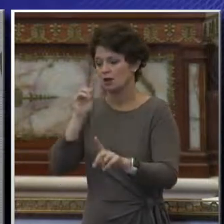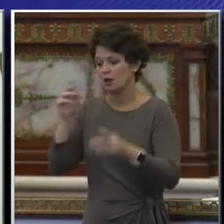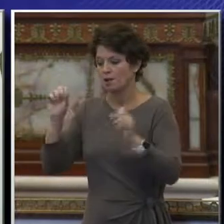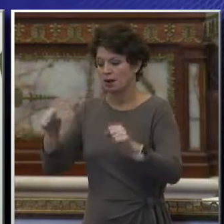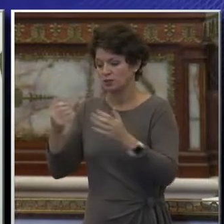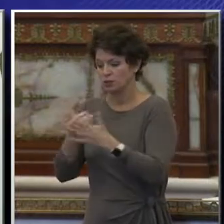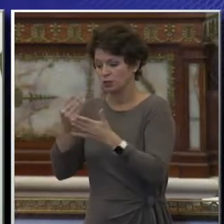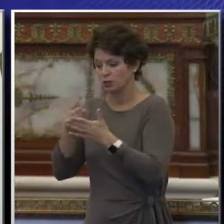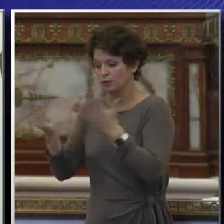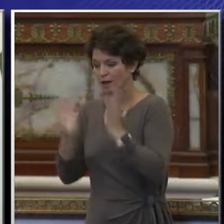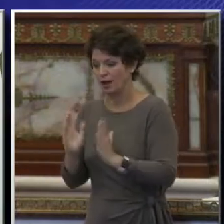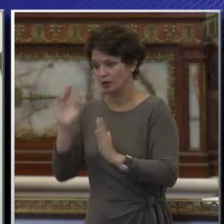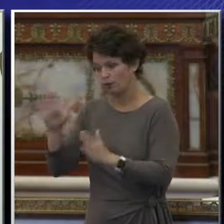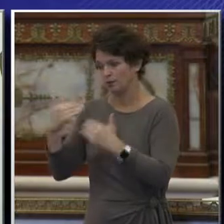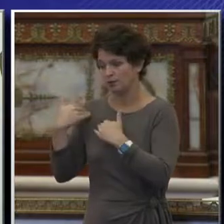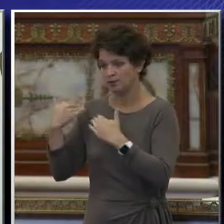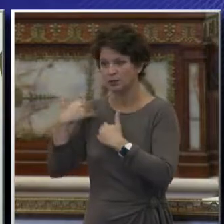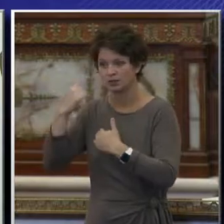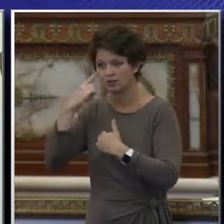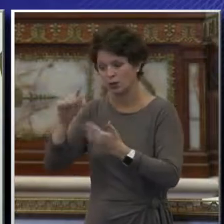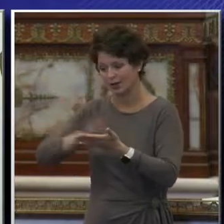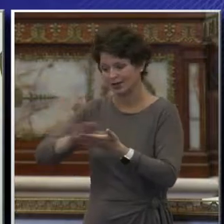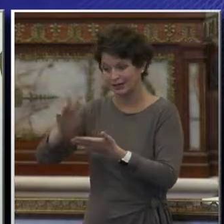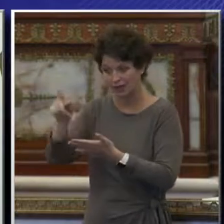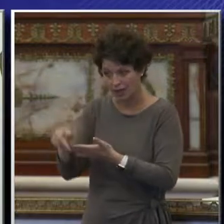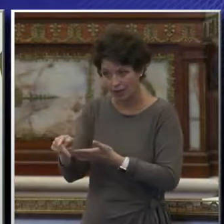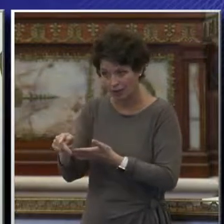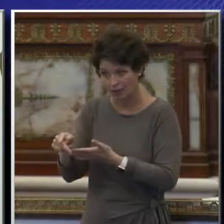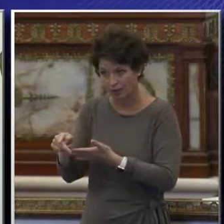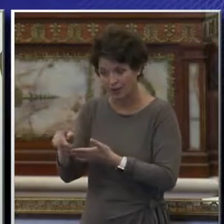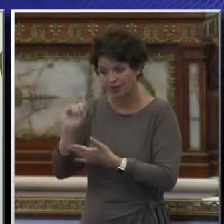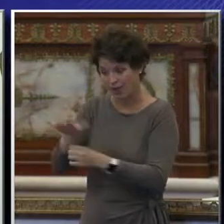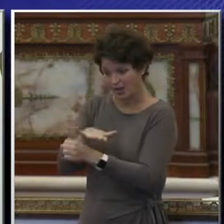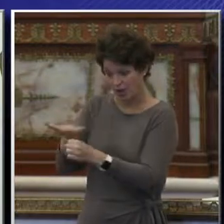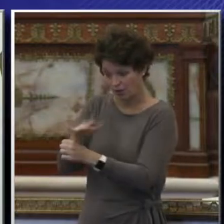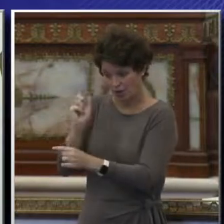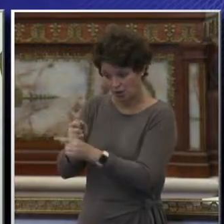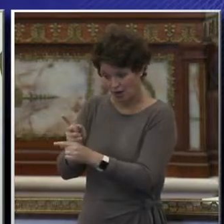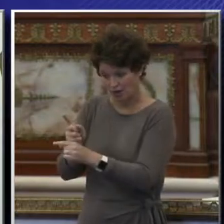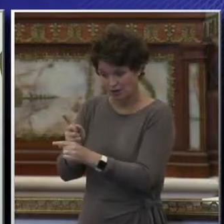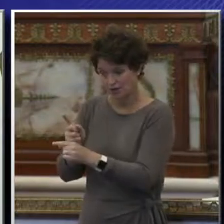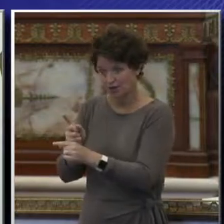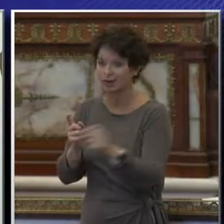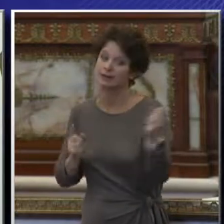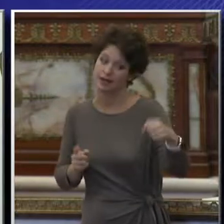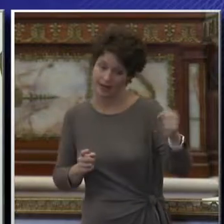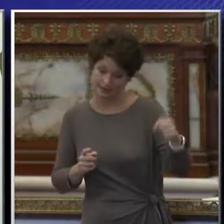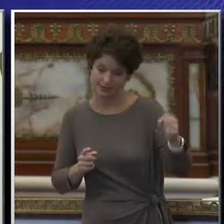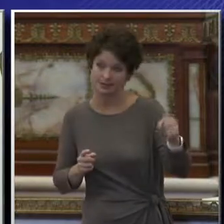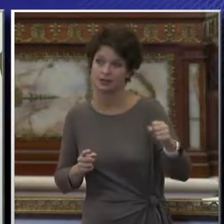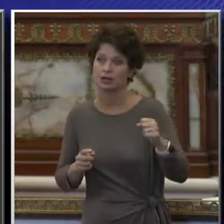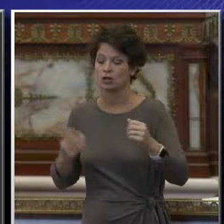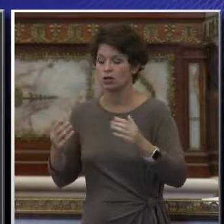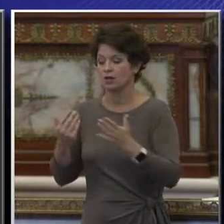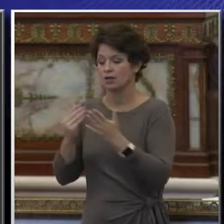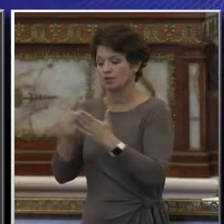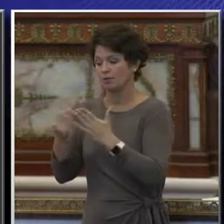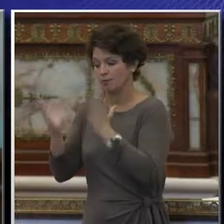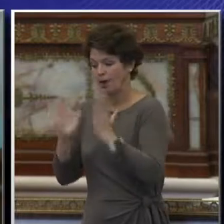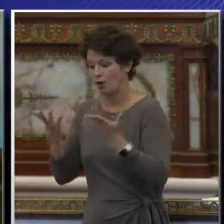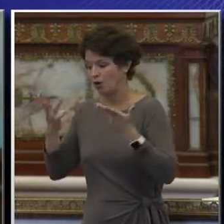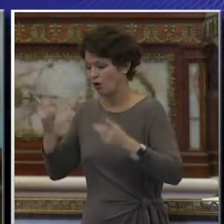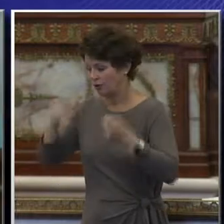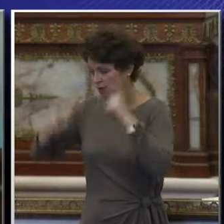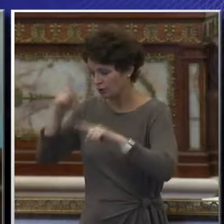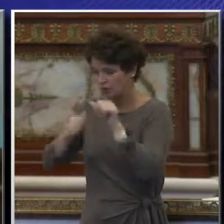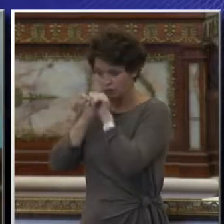buyer will be responsible for cleanup of that location? Yes, the buyer has already agreed